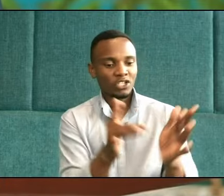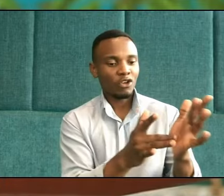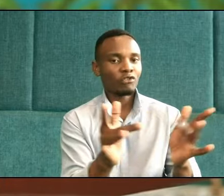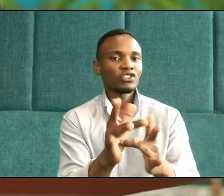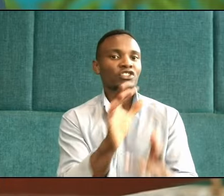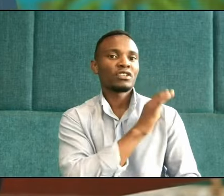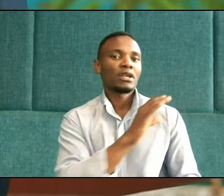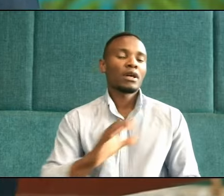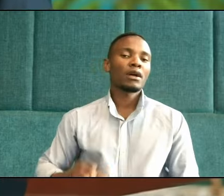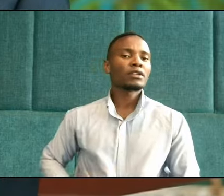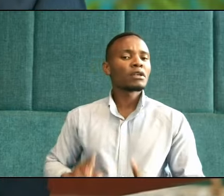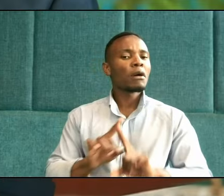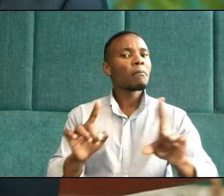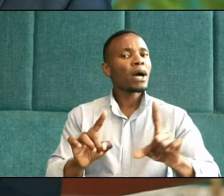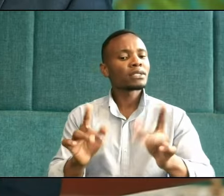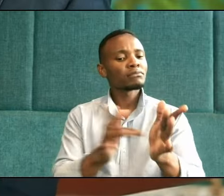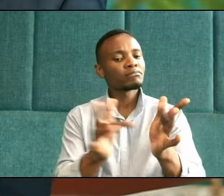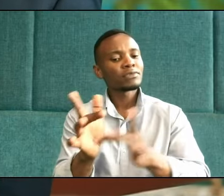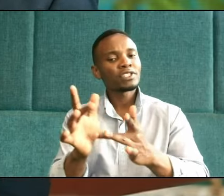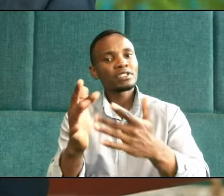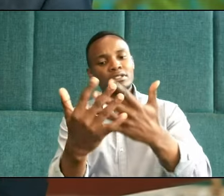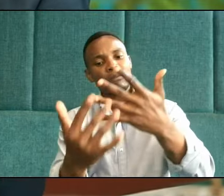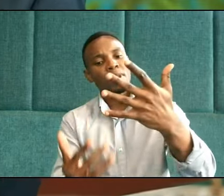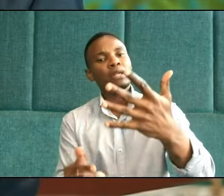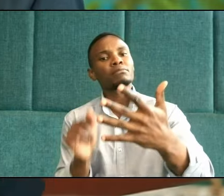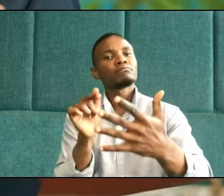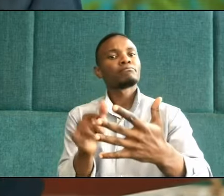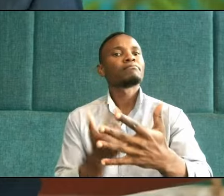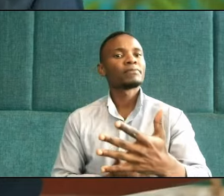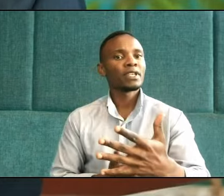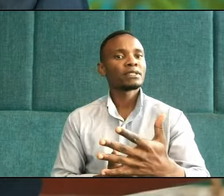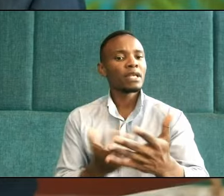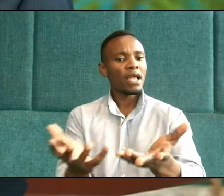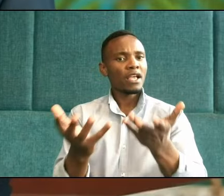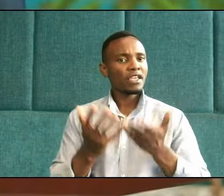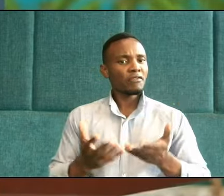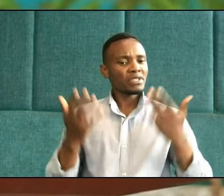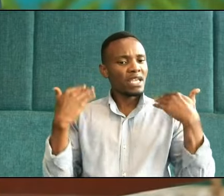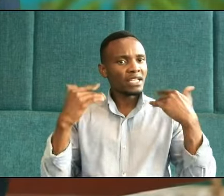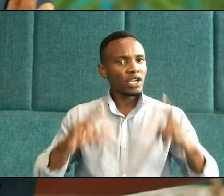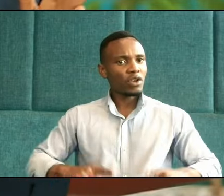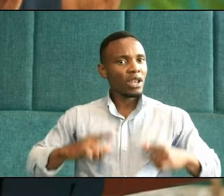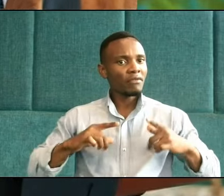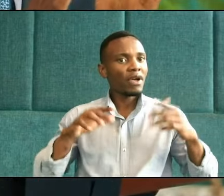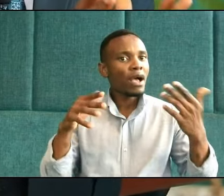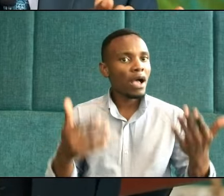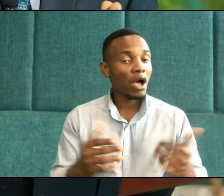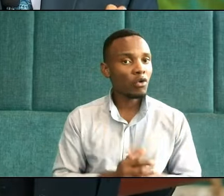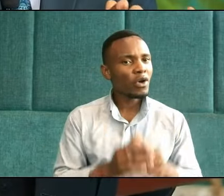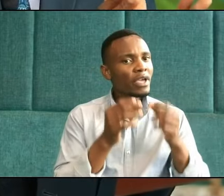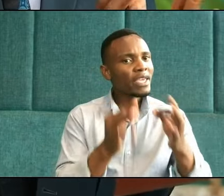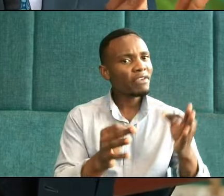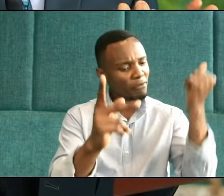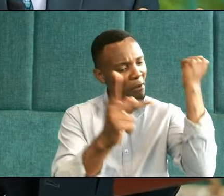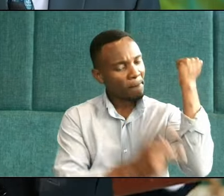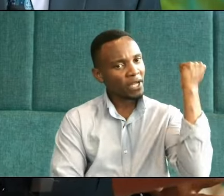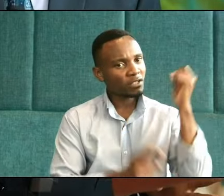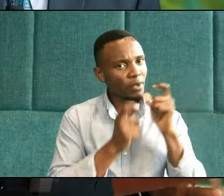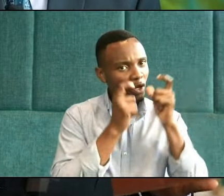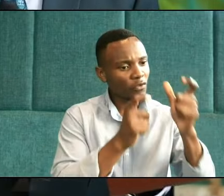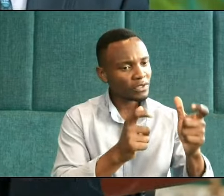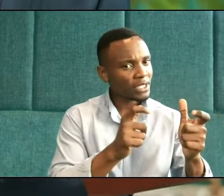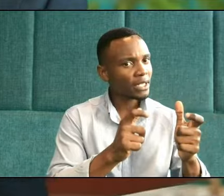how did the blood of Christ acquire eternity? Because if the wages of sin is